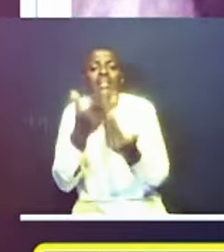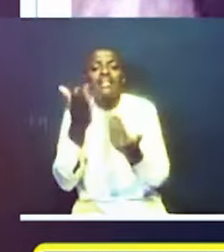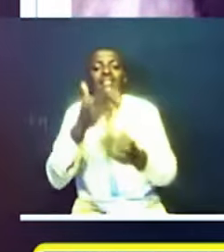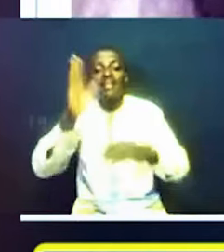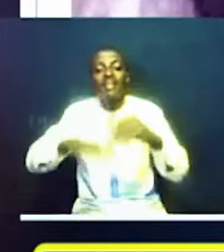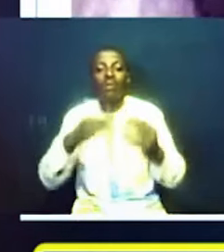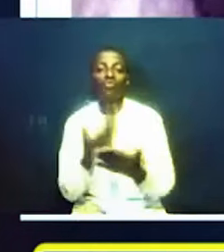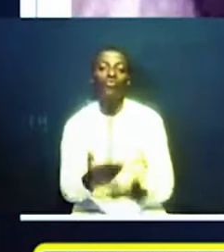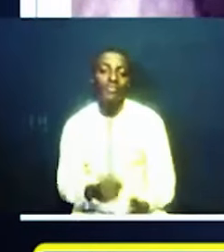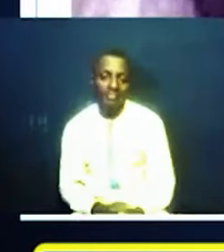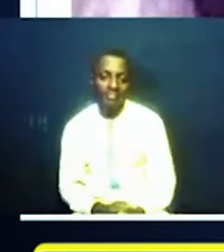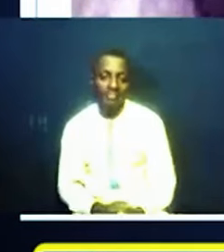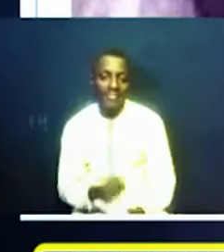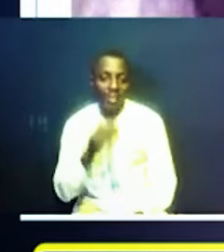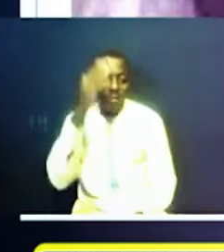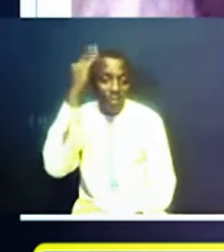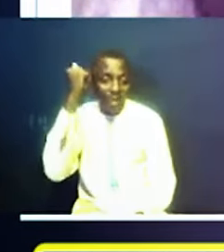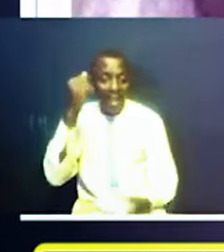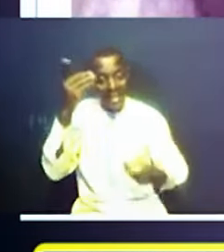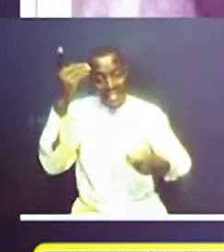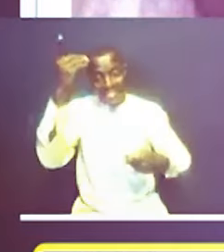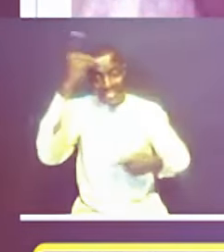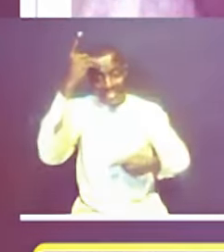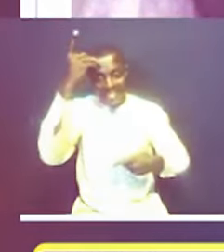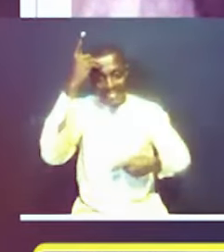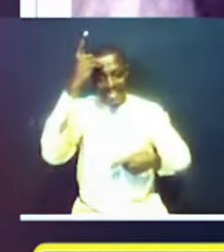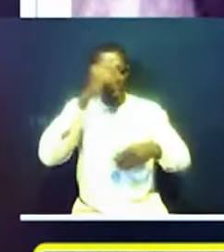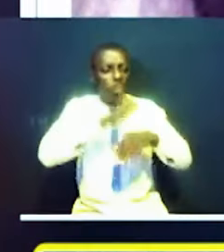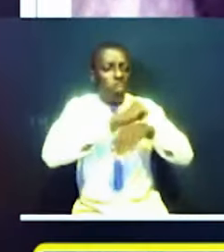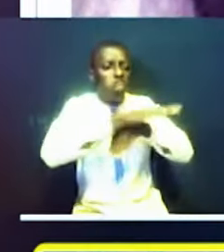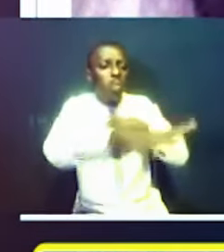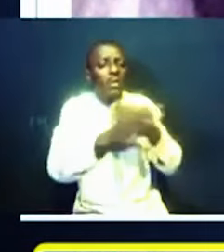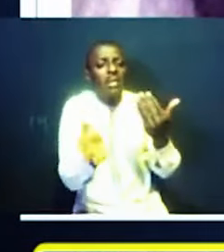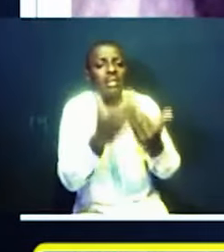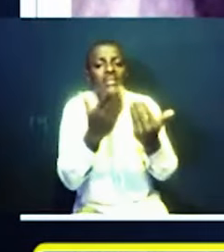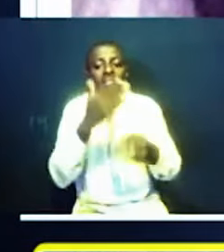Just as disease is more infectious than health.